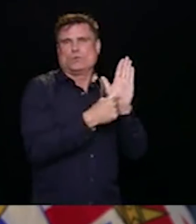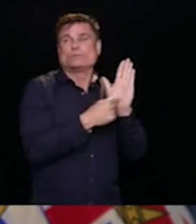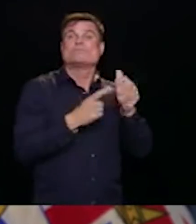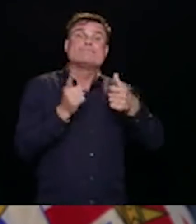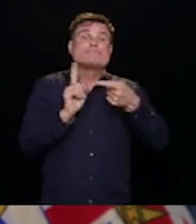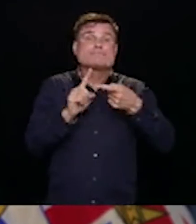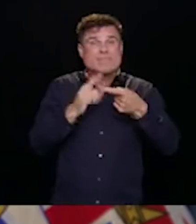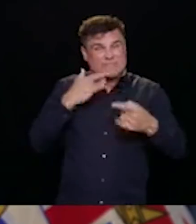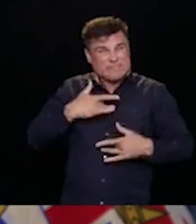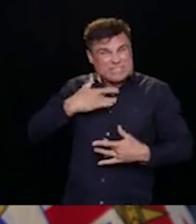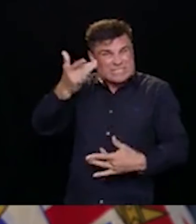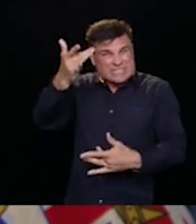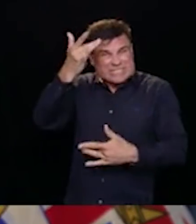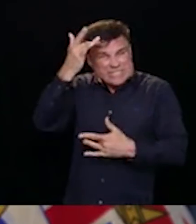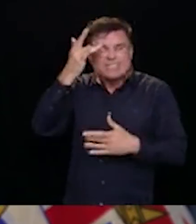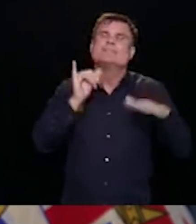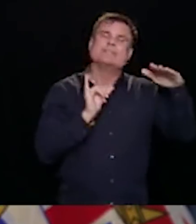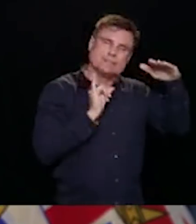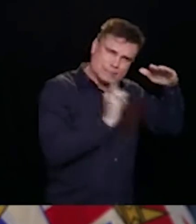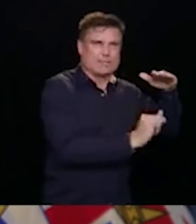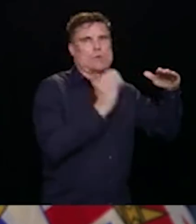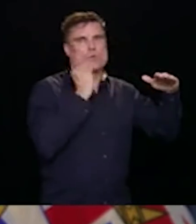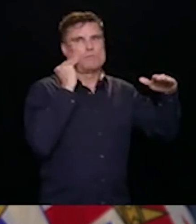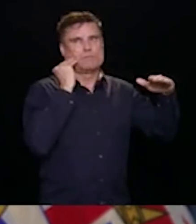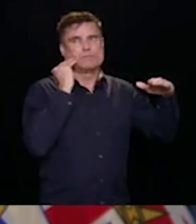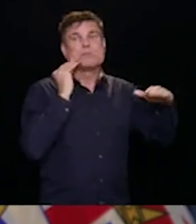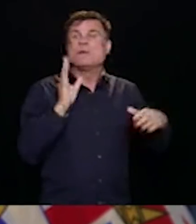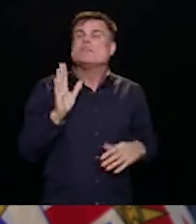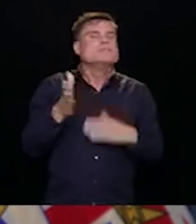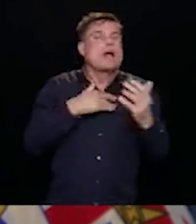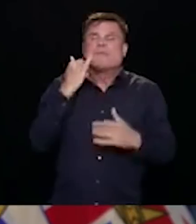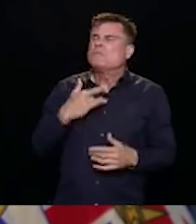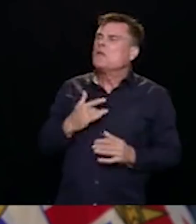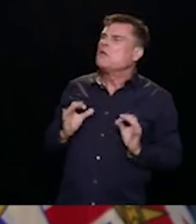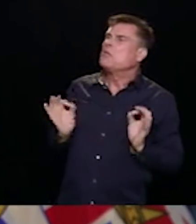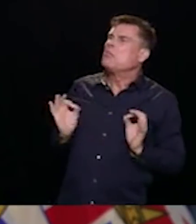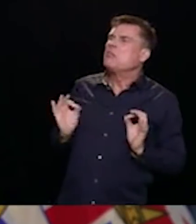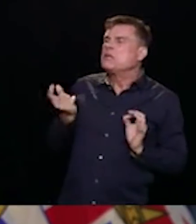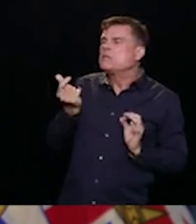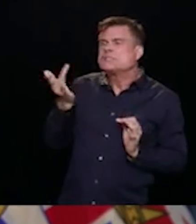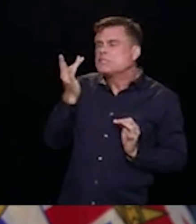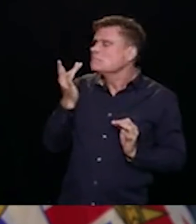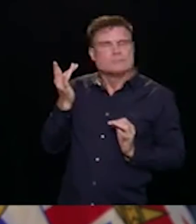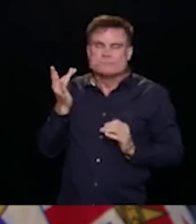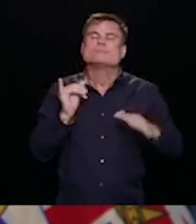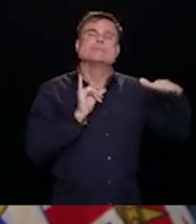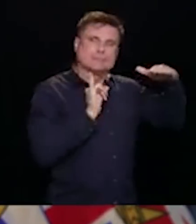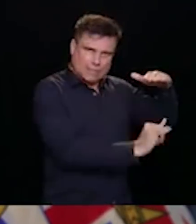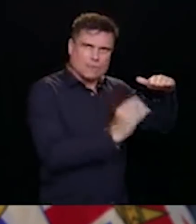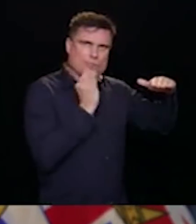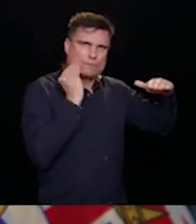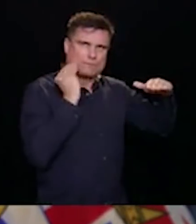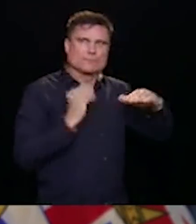So always staying home when we're ill, even if it's a mild illness. Our mantra of fewer faces